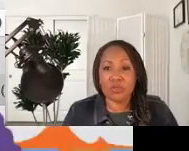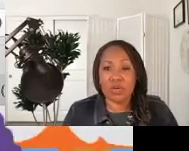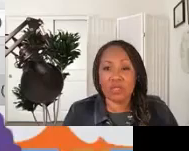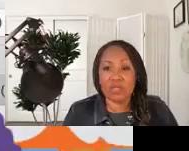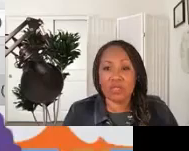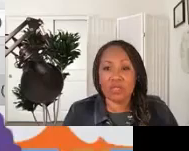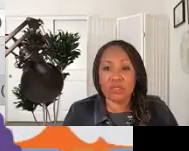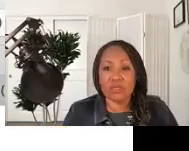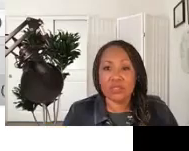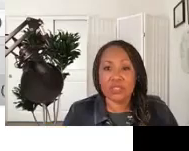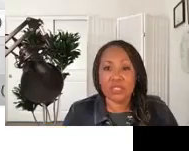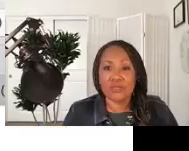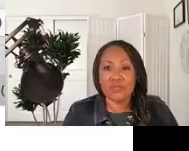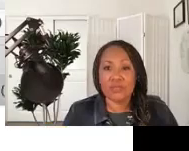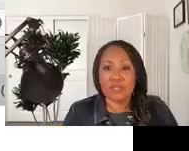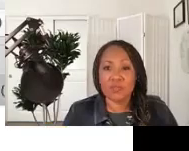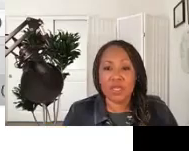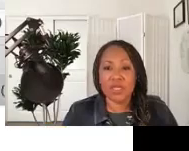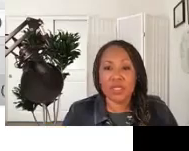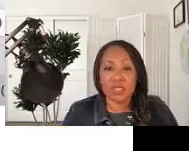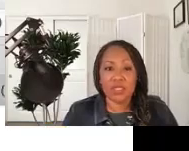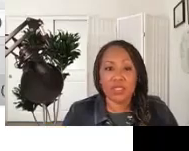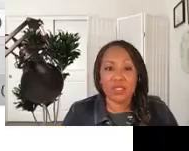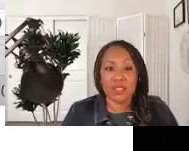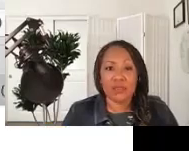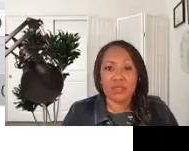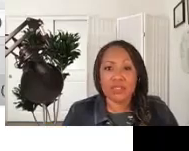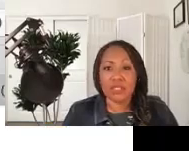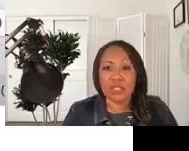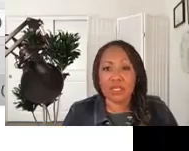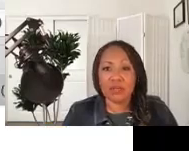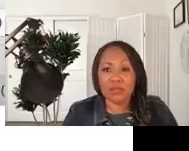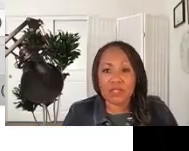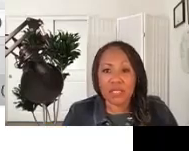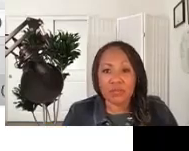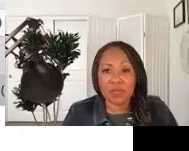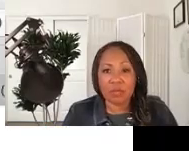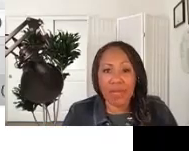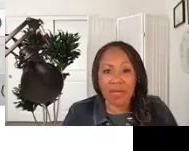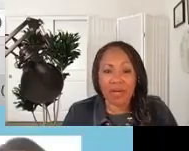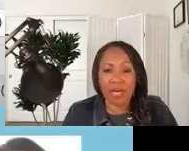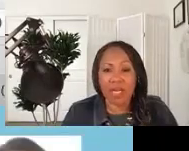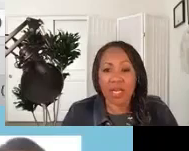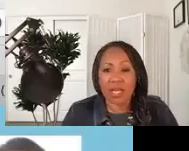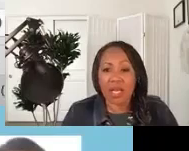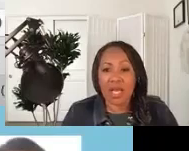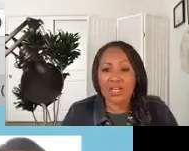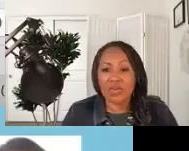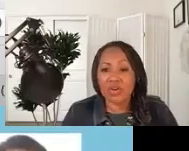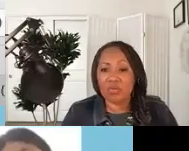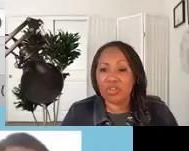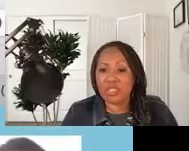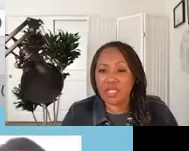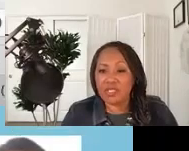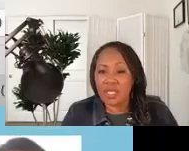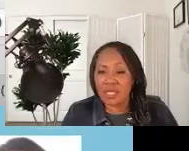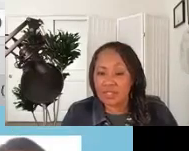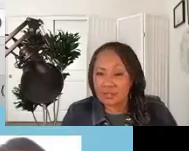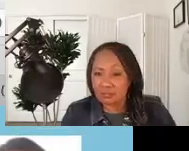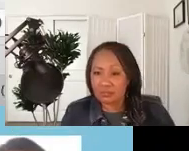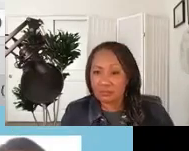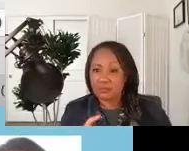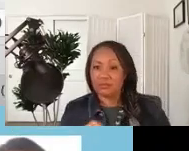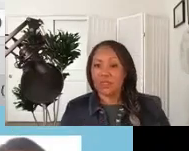you all, let's see, this one, I don't know if it's going to let me go back or not. I know there are more than 10